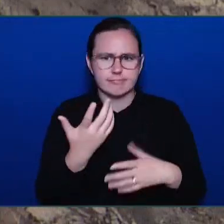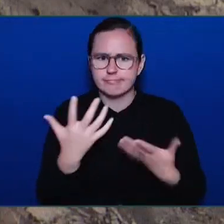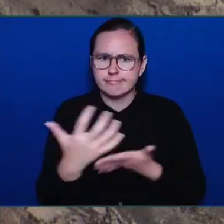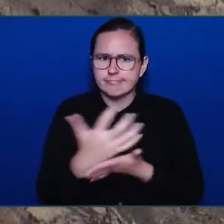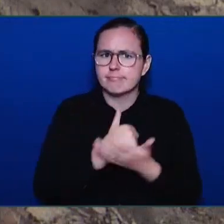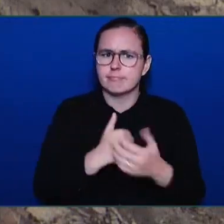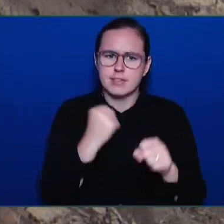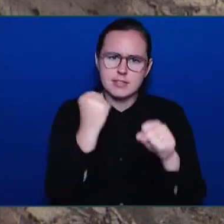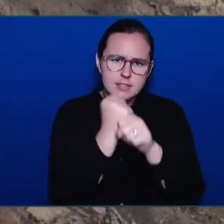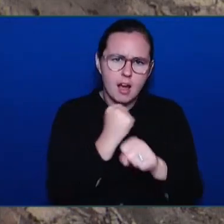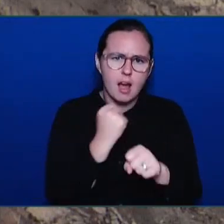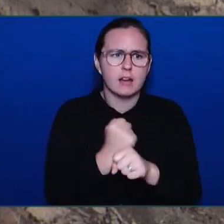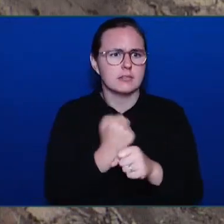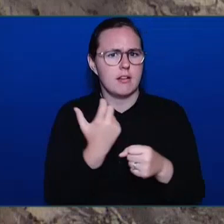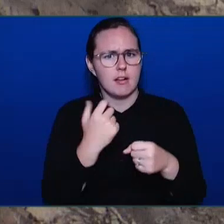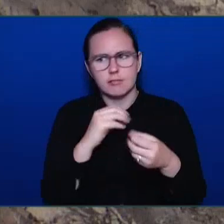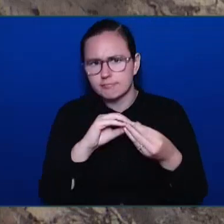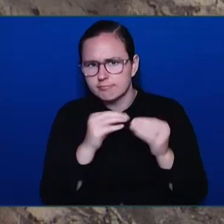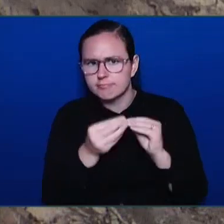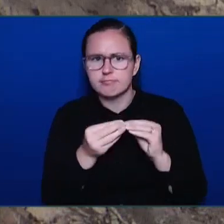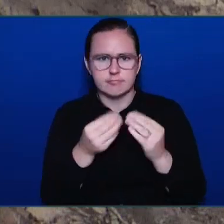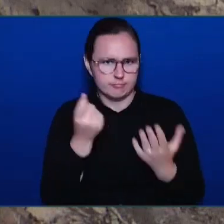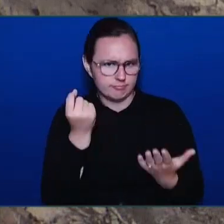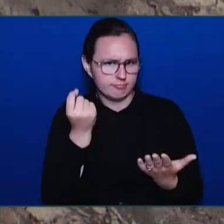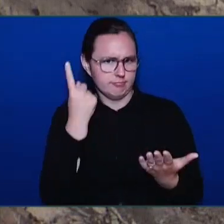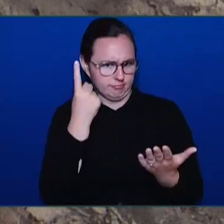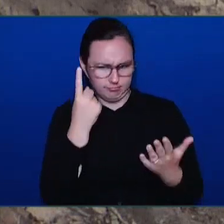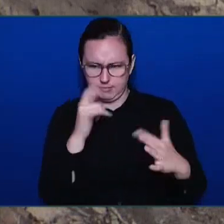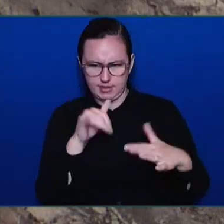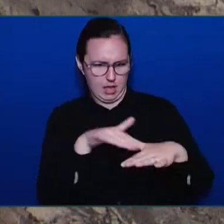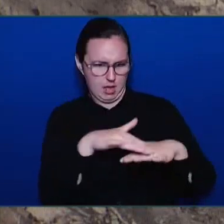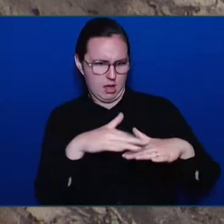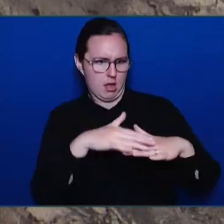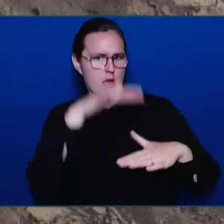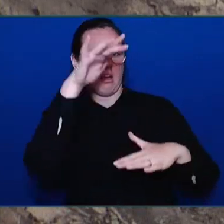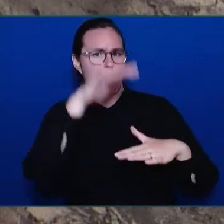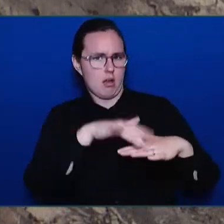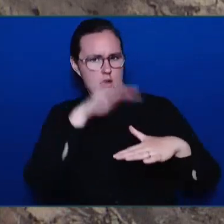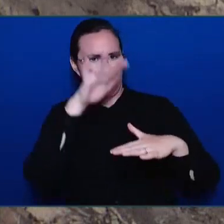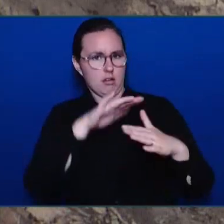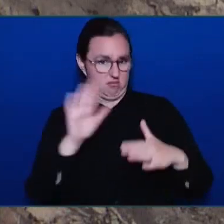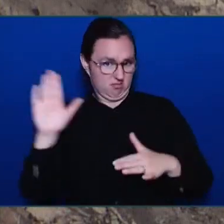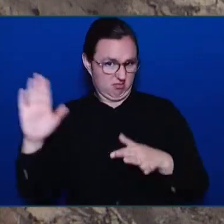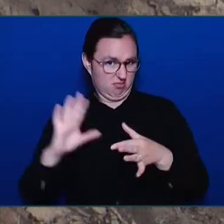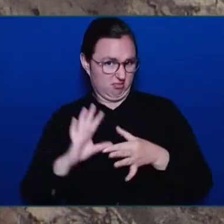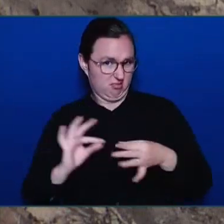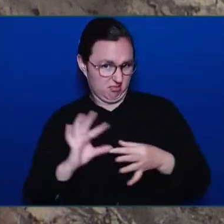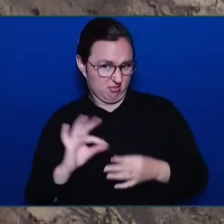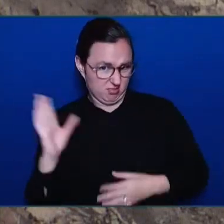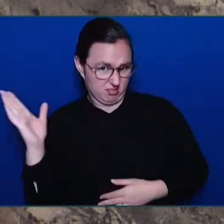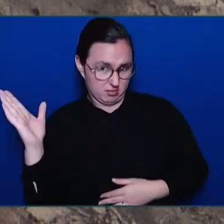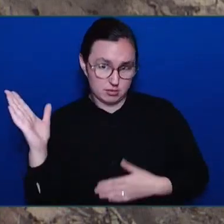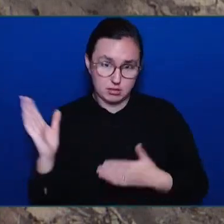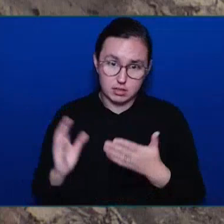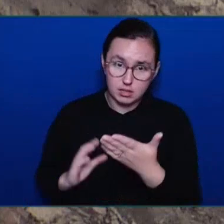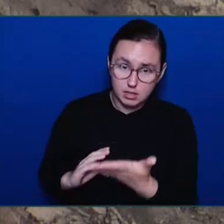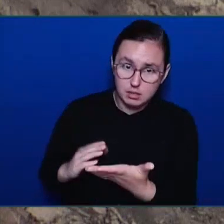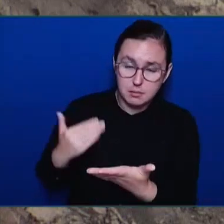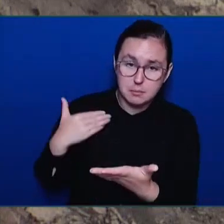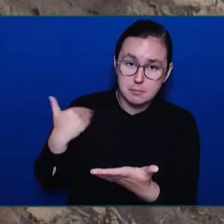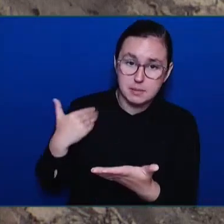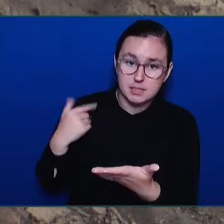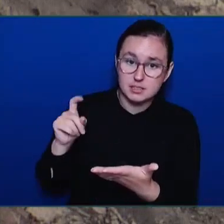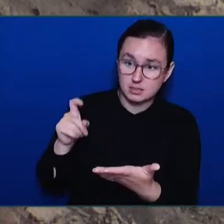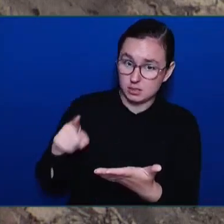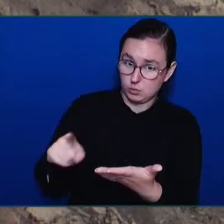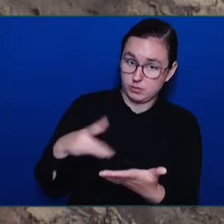the minister satisfied that this very specific requirement from the federal government